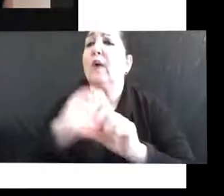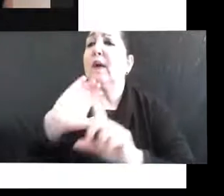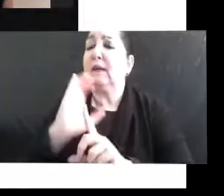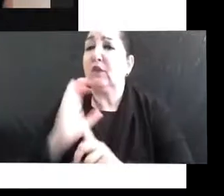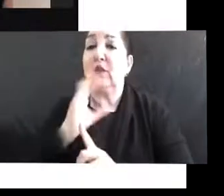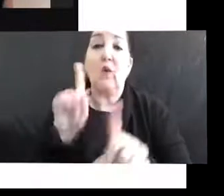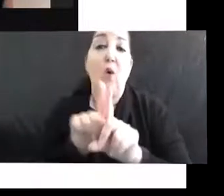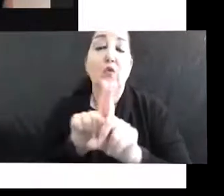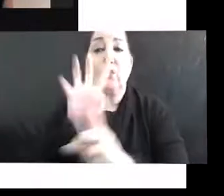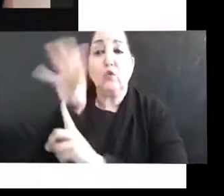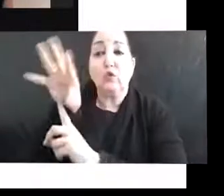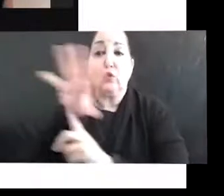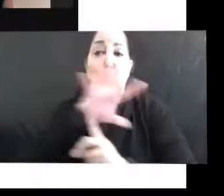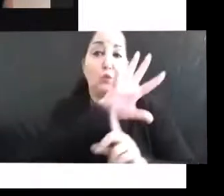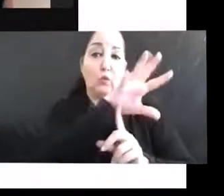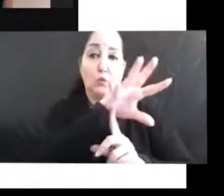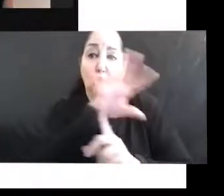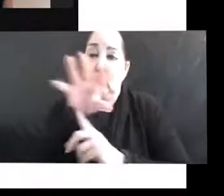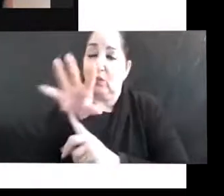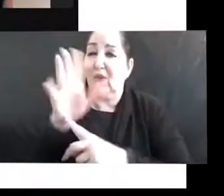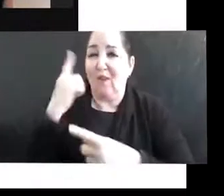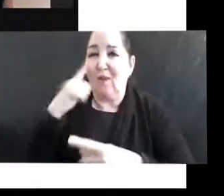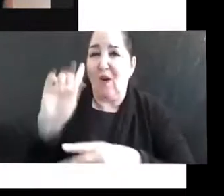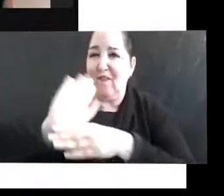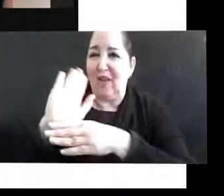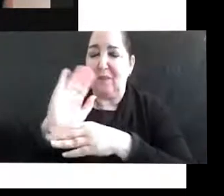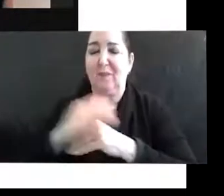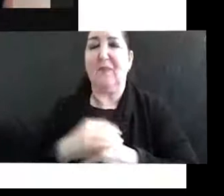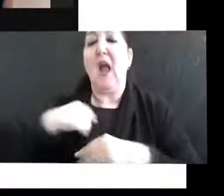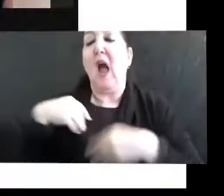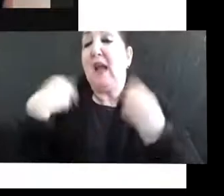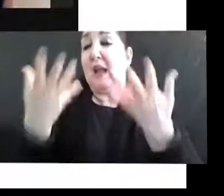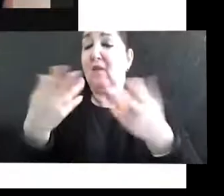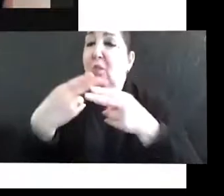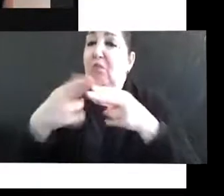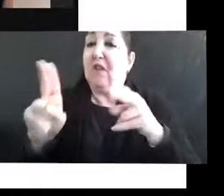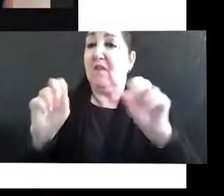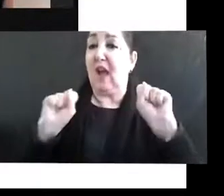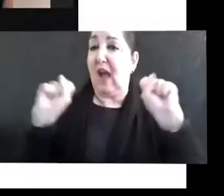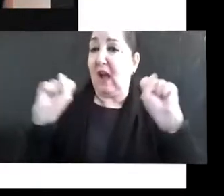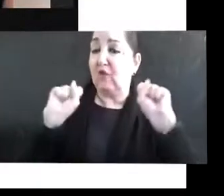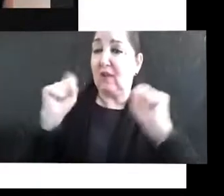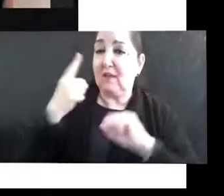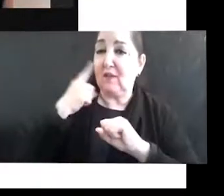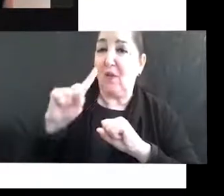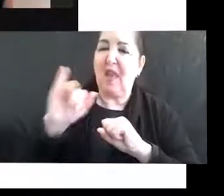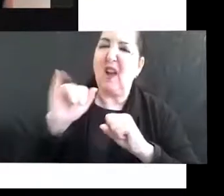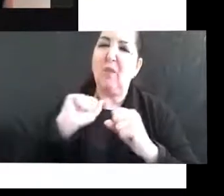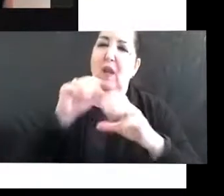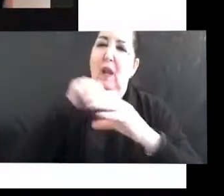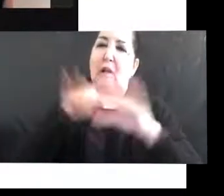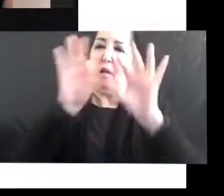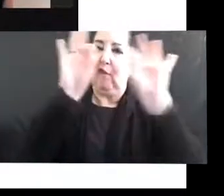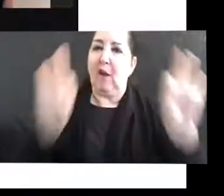conditions, and also to shoot some film. So I gave them brief film exercises, and I guess this could be the protocol, quote unquote, of